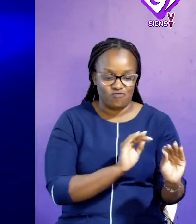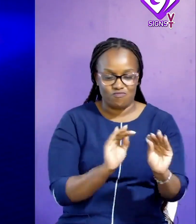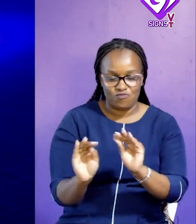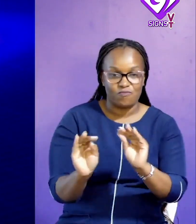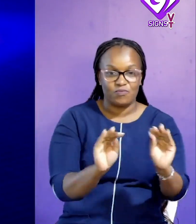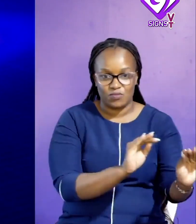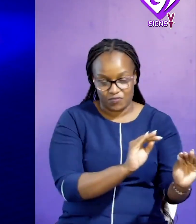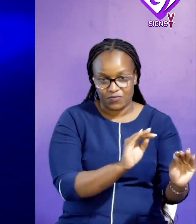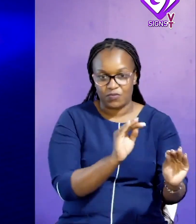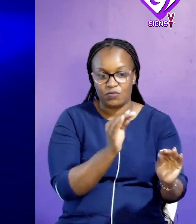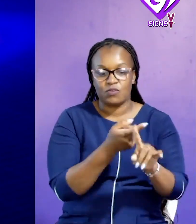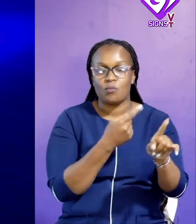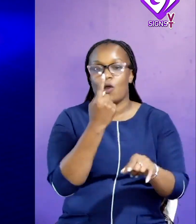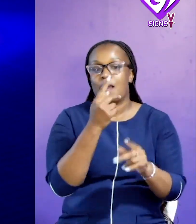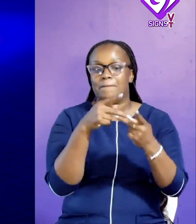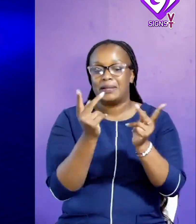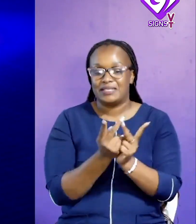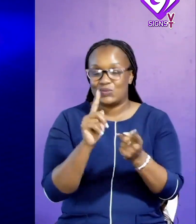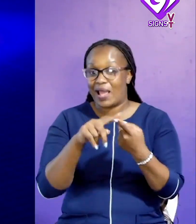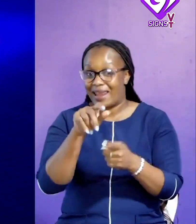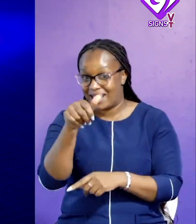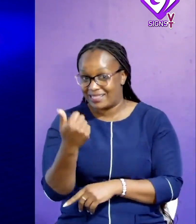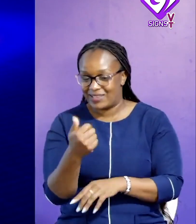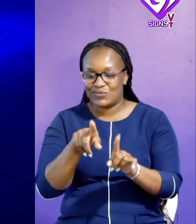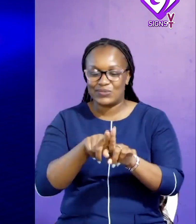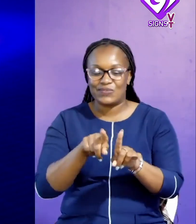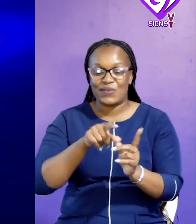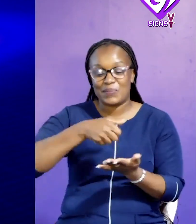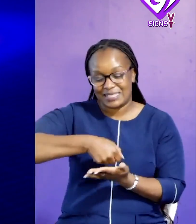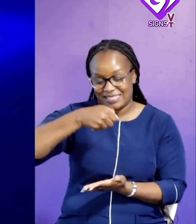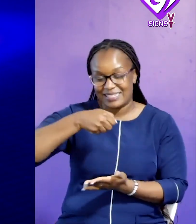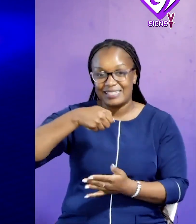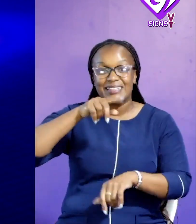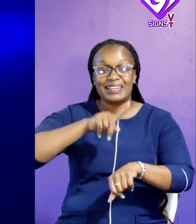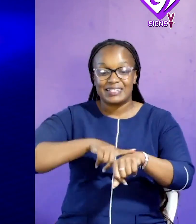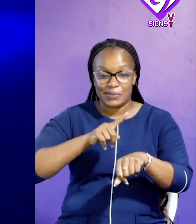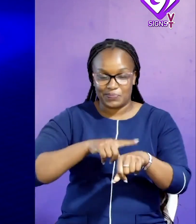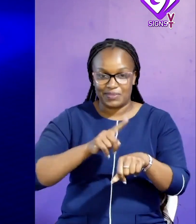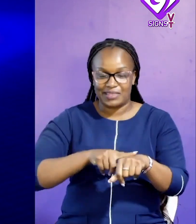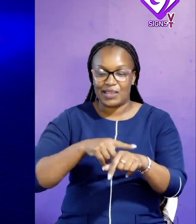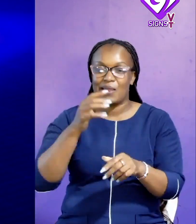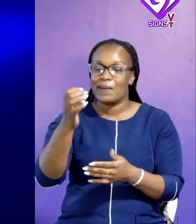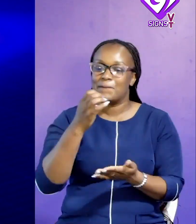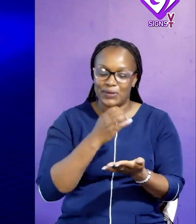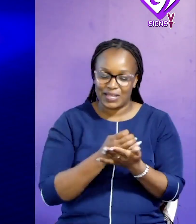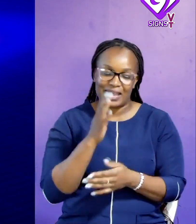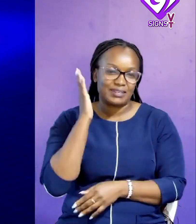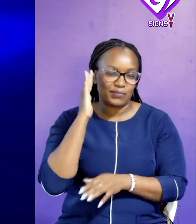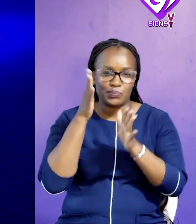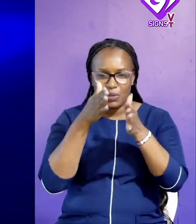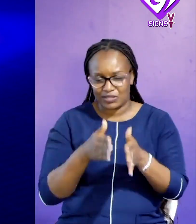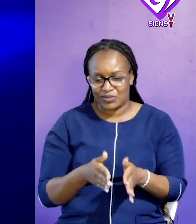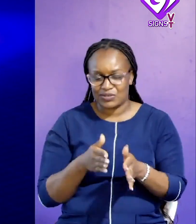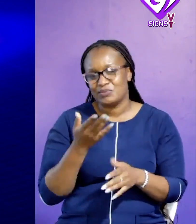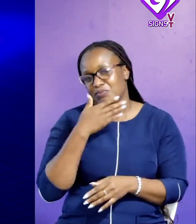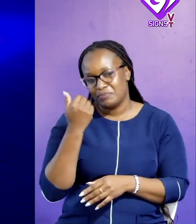kumaneuver here and there. So I think also kwa budget, waki-employ a deaf person, wacha